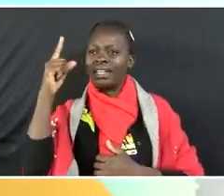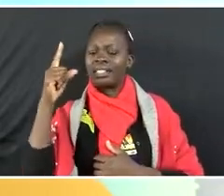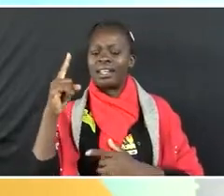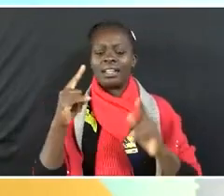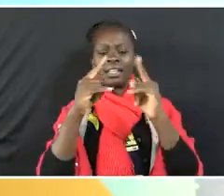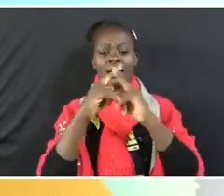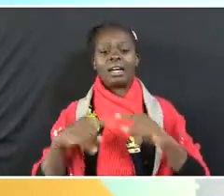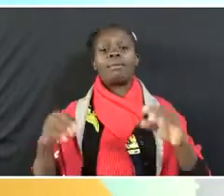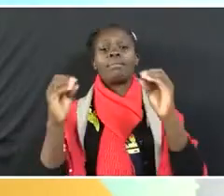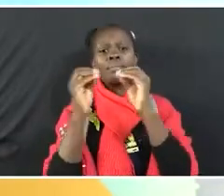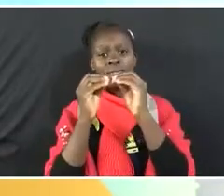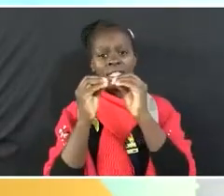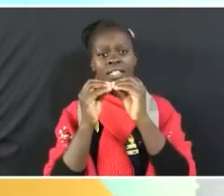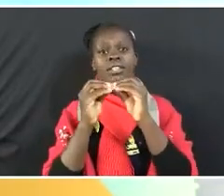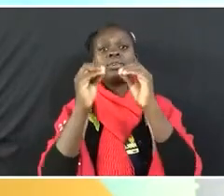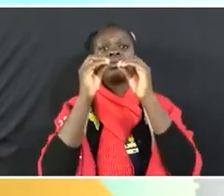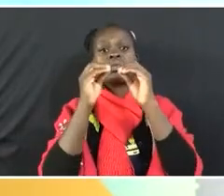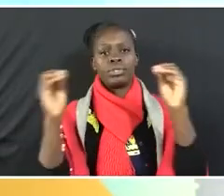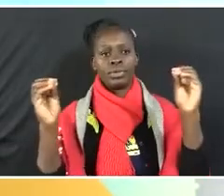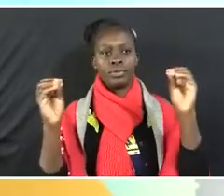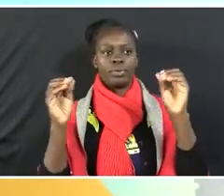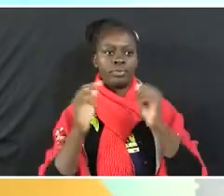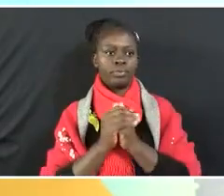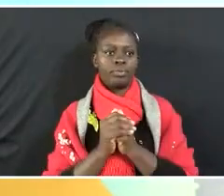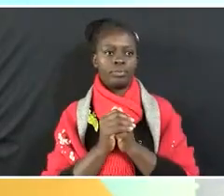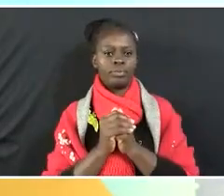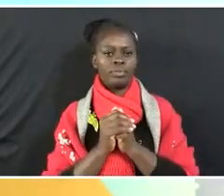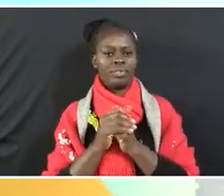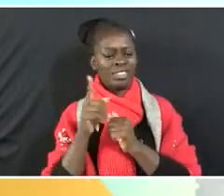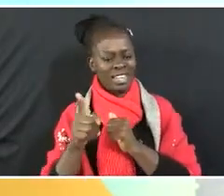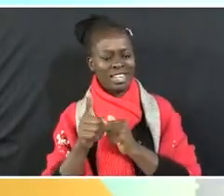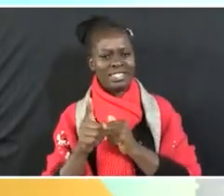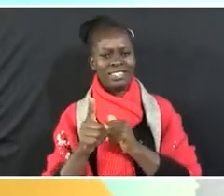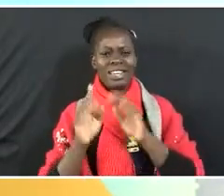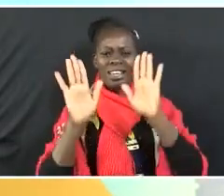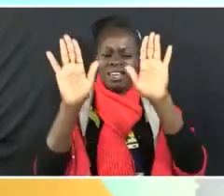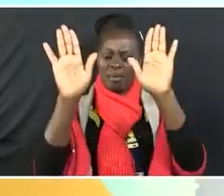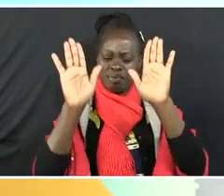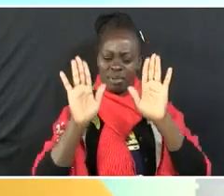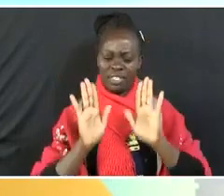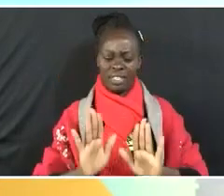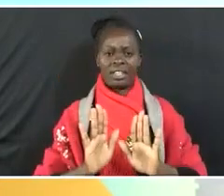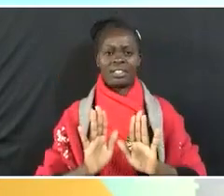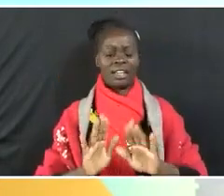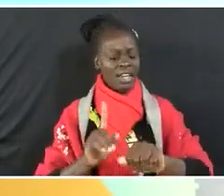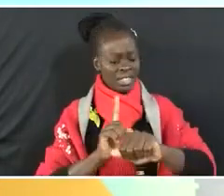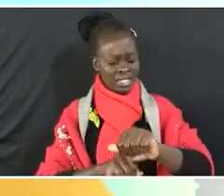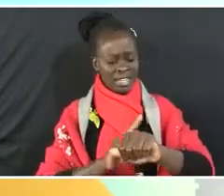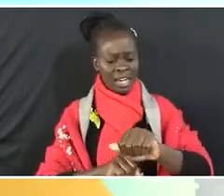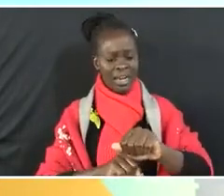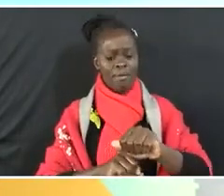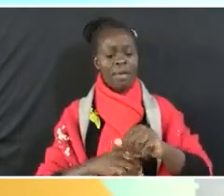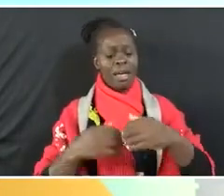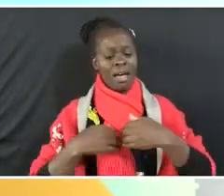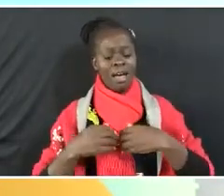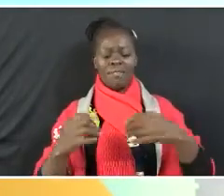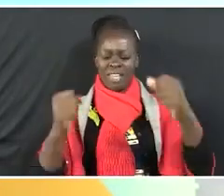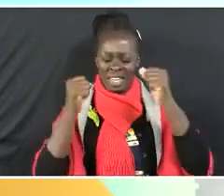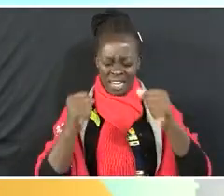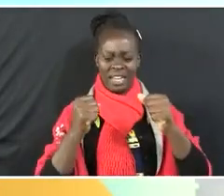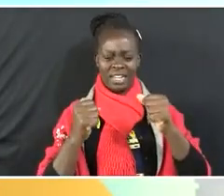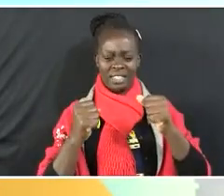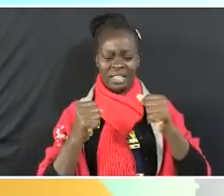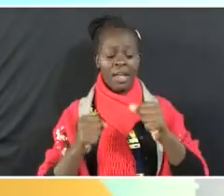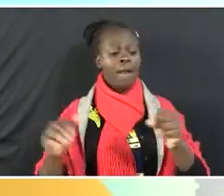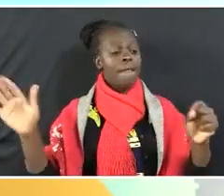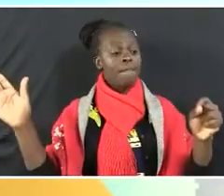about. Because camp meeting is a spiritual revival. We are coming to energize ourselves. We are coming to refill so